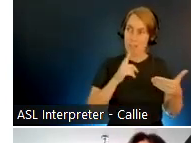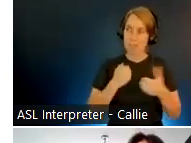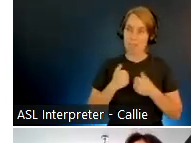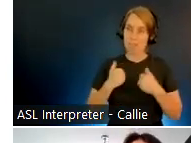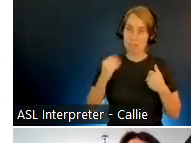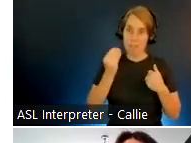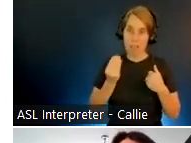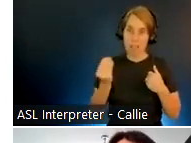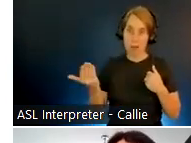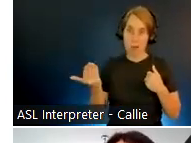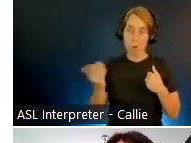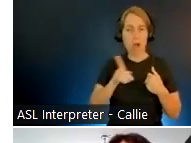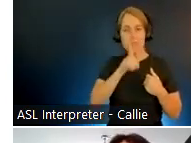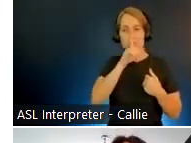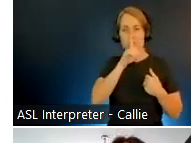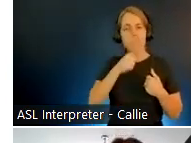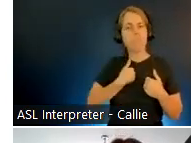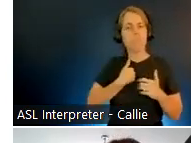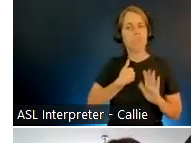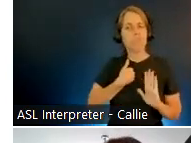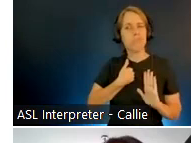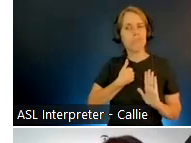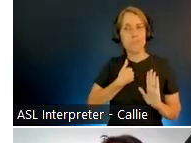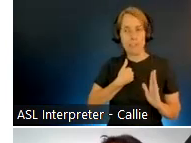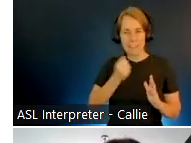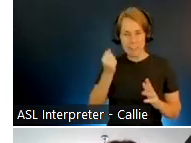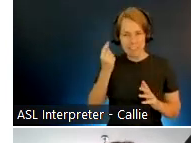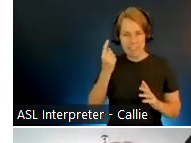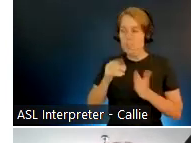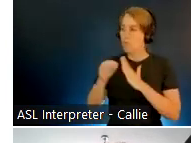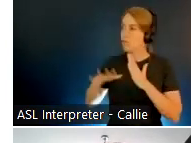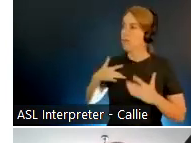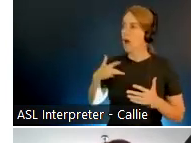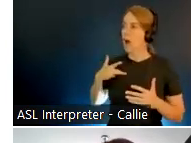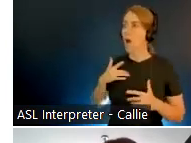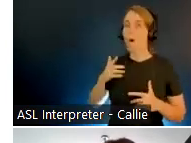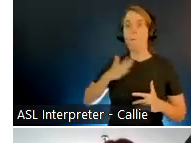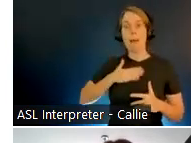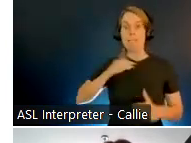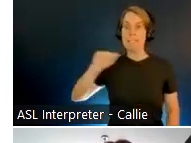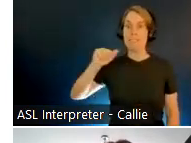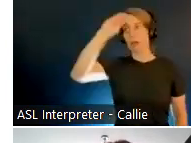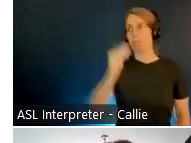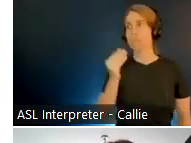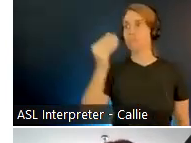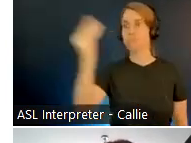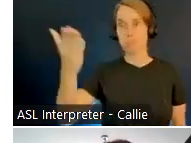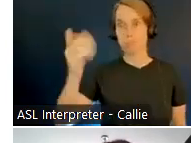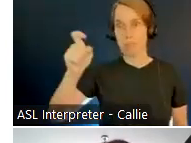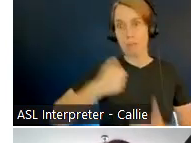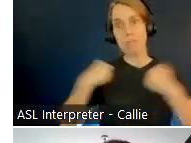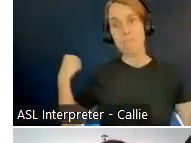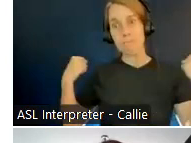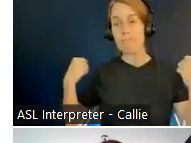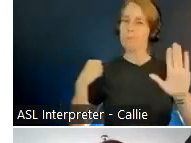Sometimes students will automatically think that, oh, I have a disability, I need to disclose to my employer, but it's really important that they